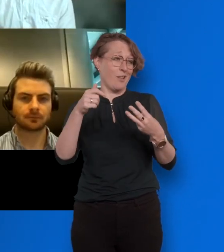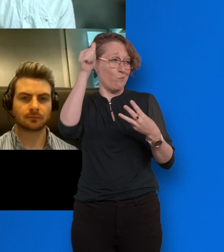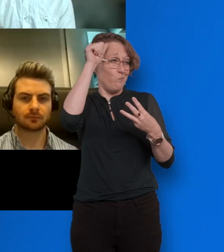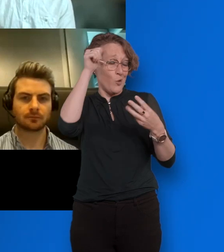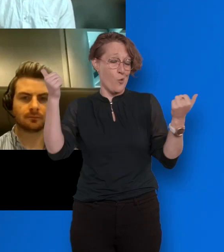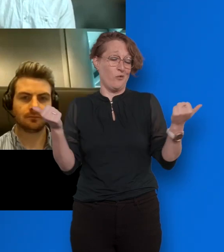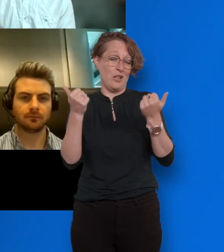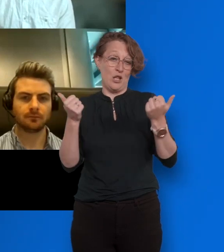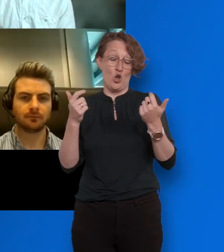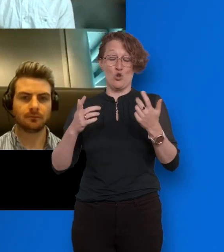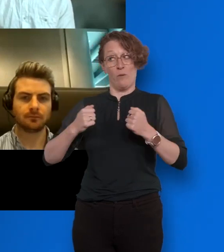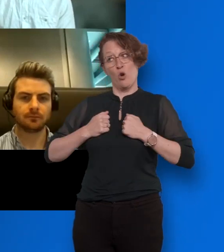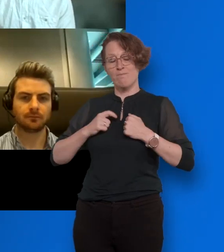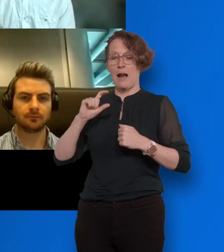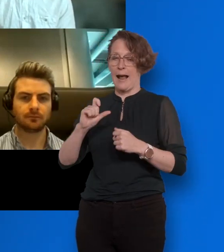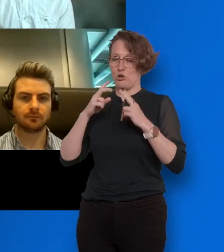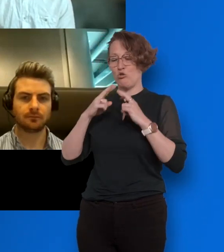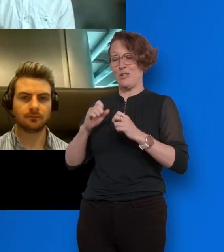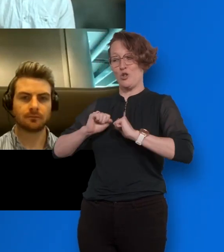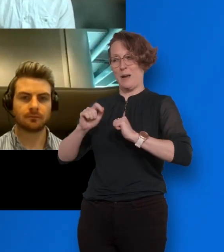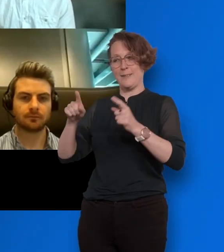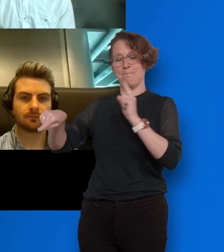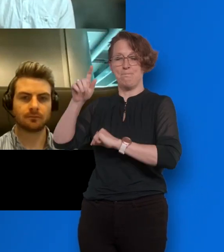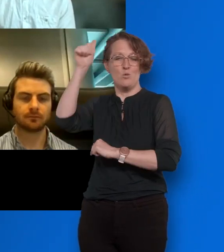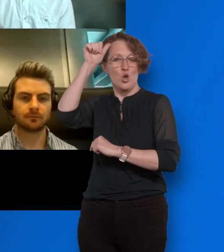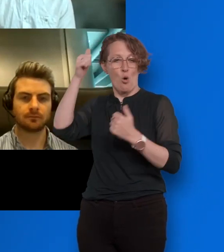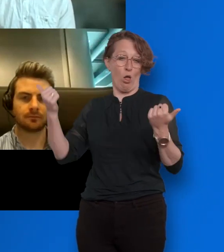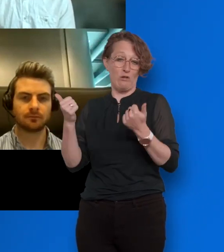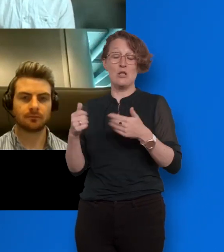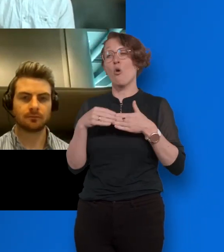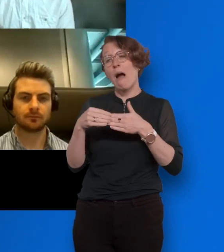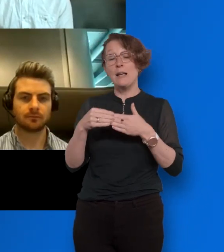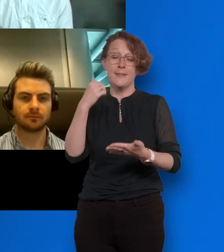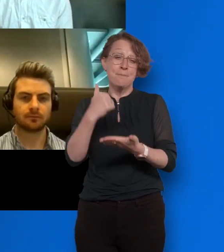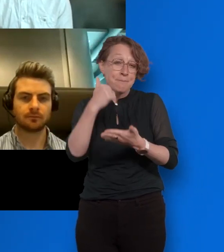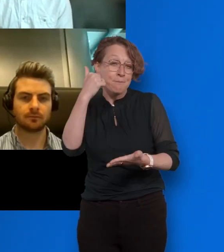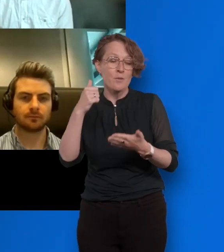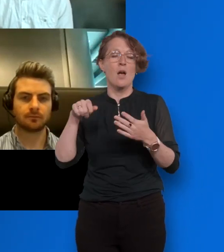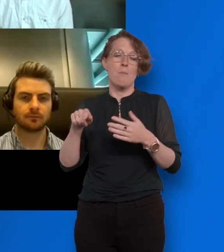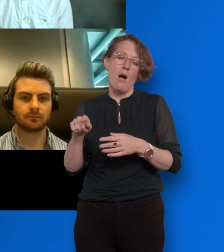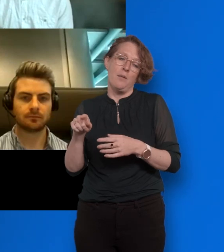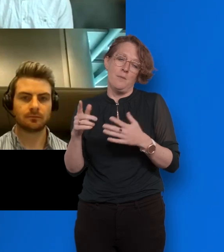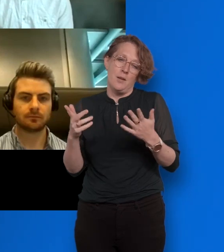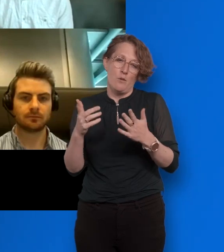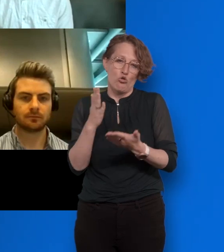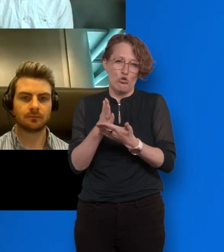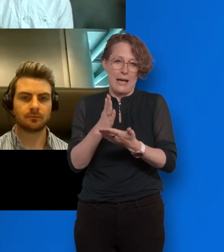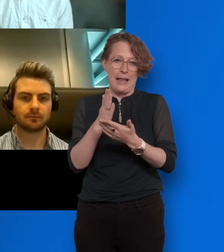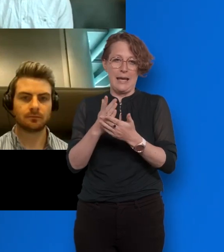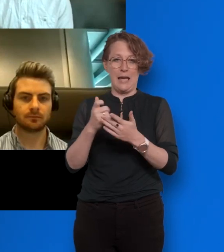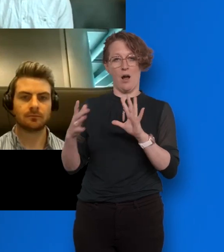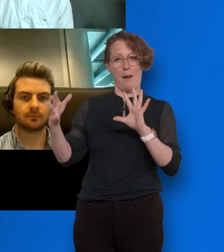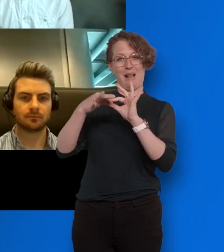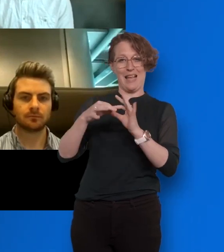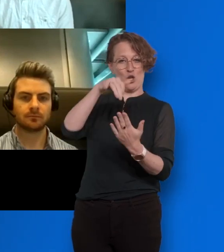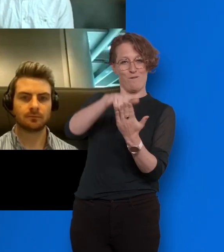research space. So I guess guidance is one thing. It's great to have something present digitally or in an application form,